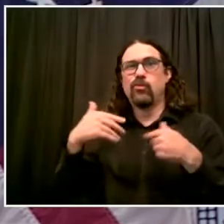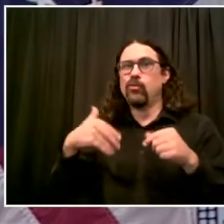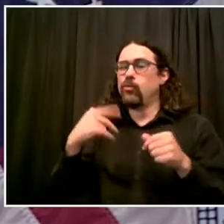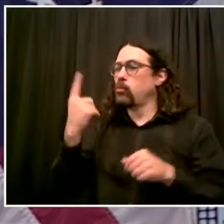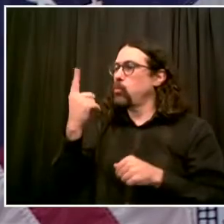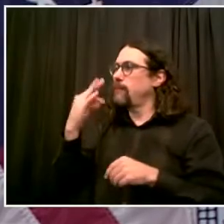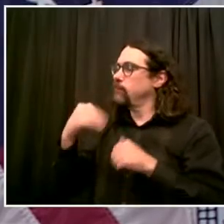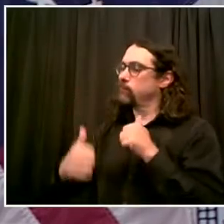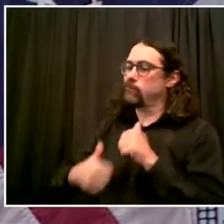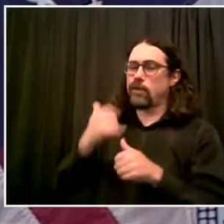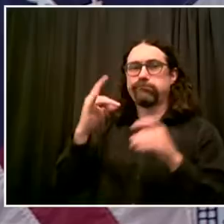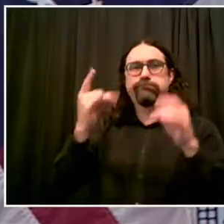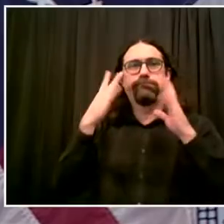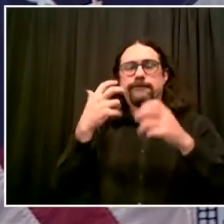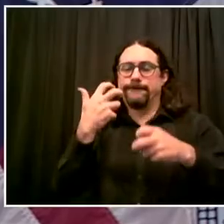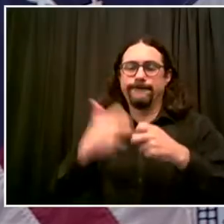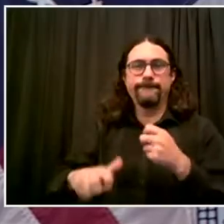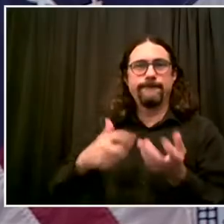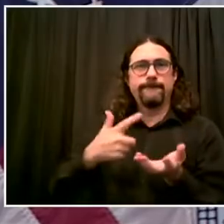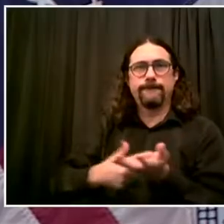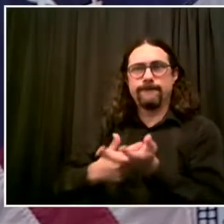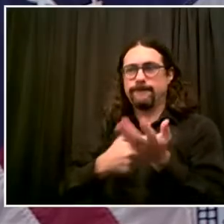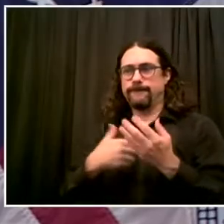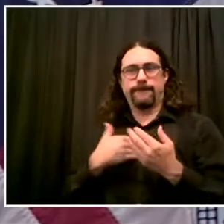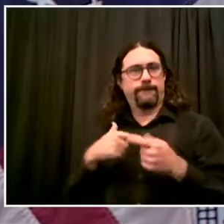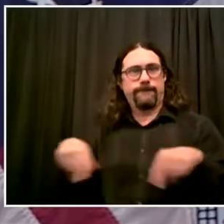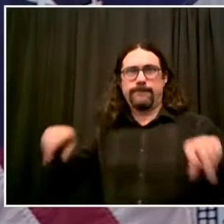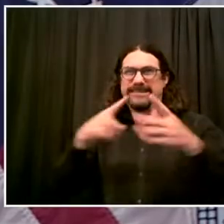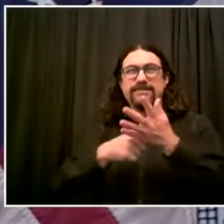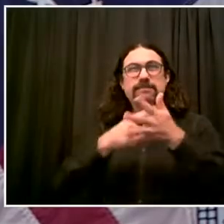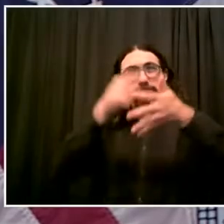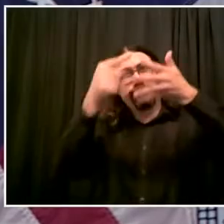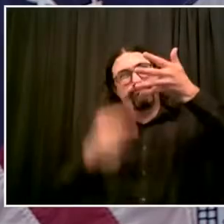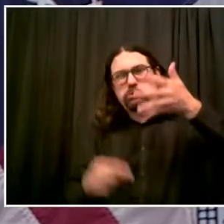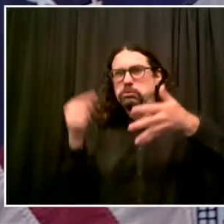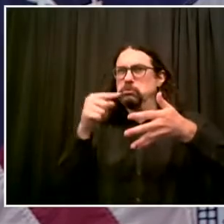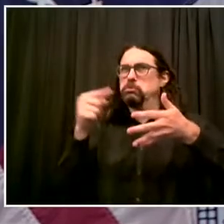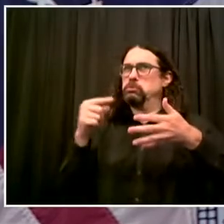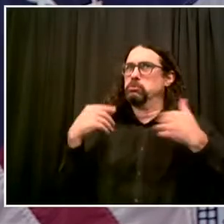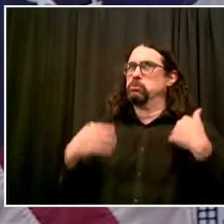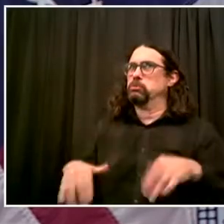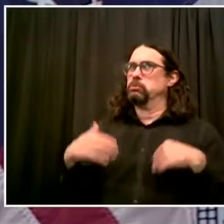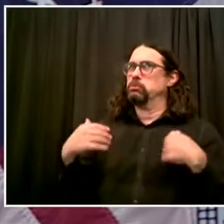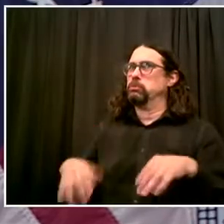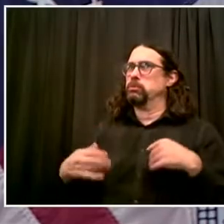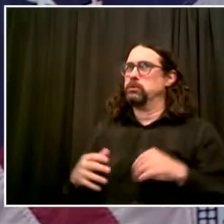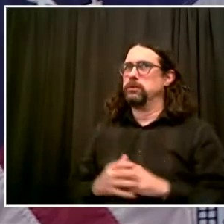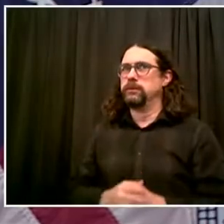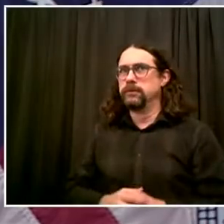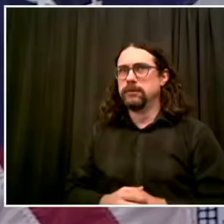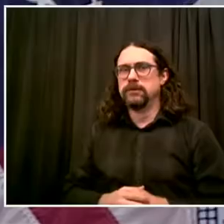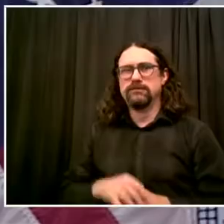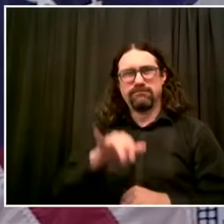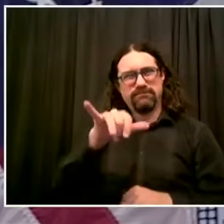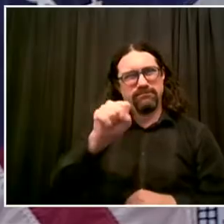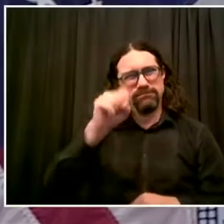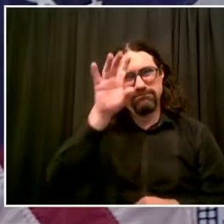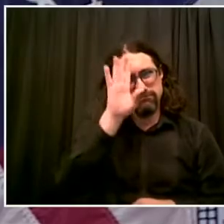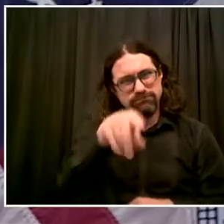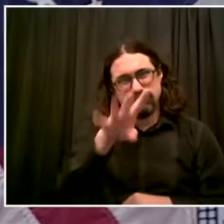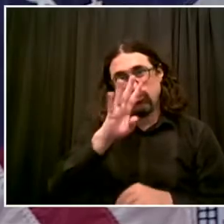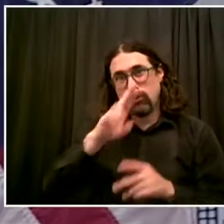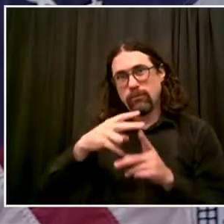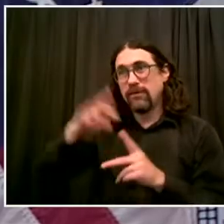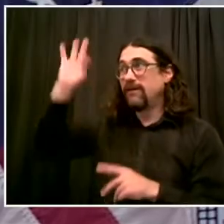we can get. We want to help save these community organizations that provide childcare. We have kept some of them